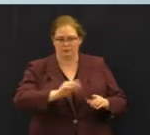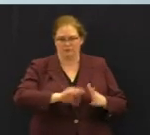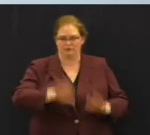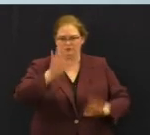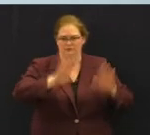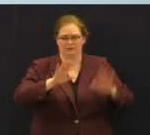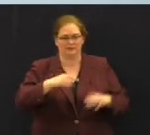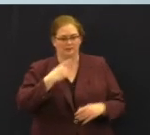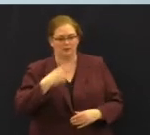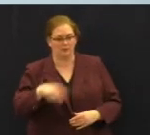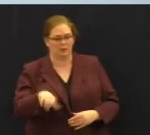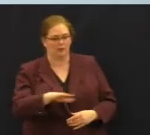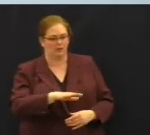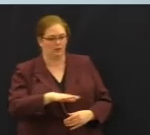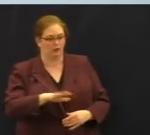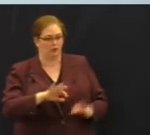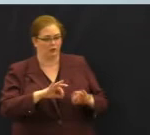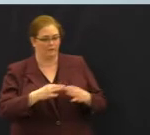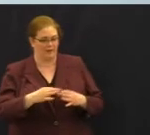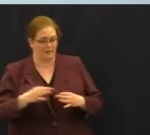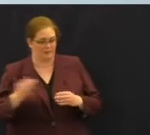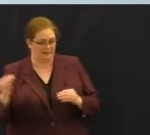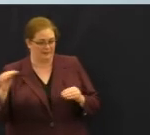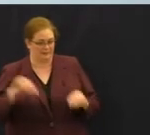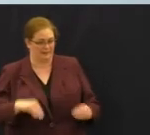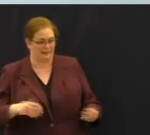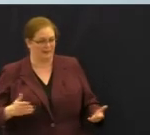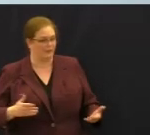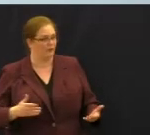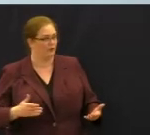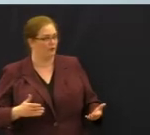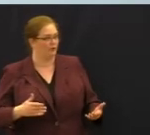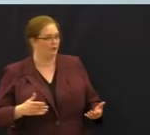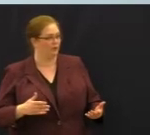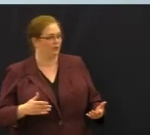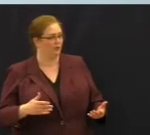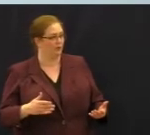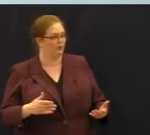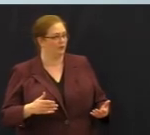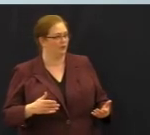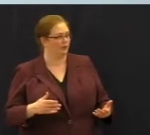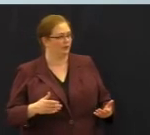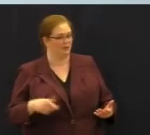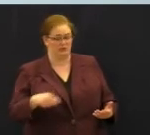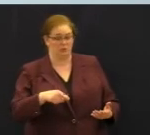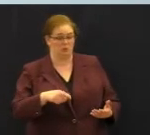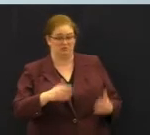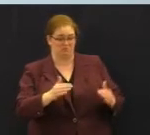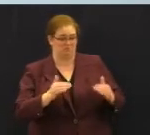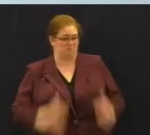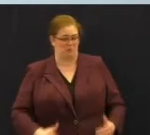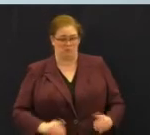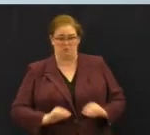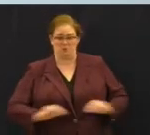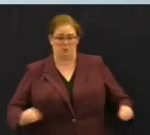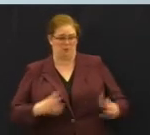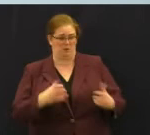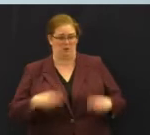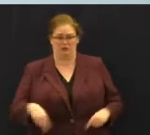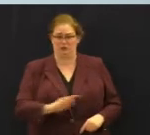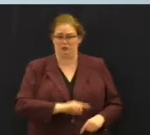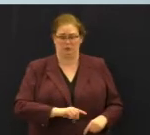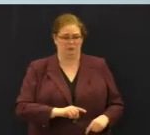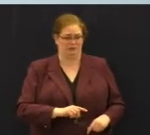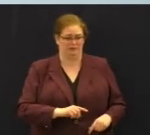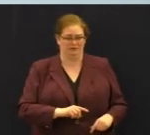tell them, I said, well, when your family came here, you're scum. Nobody wants you. And they'd